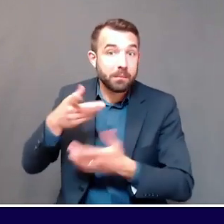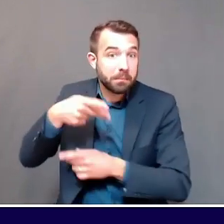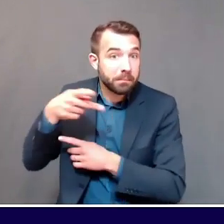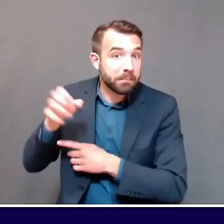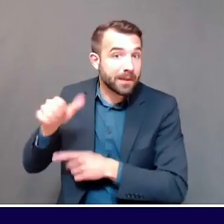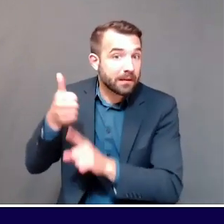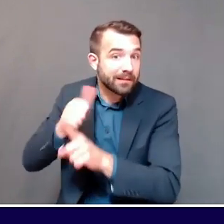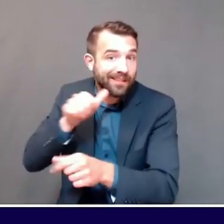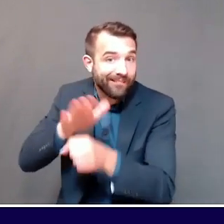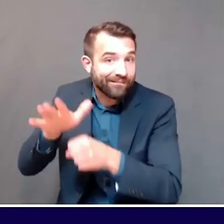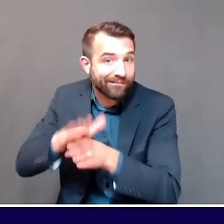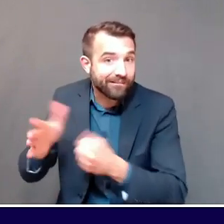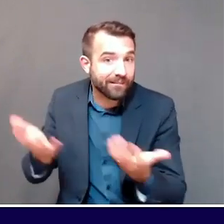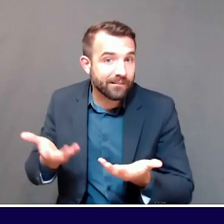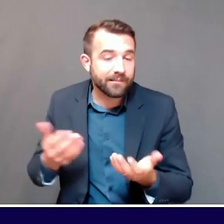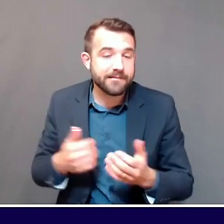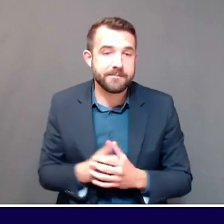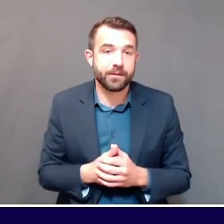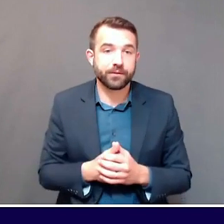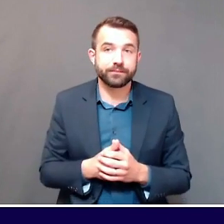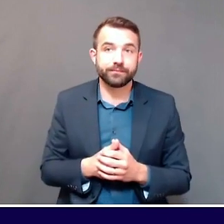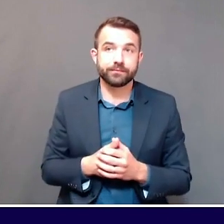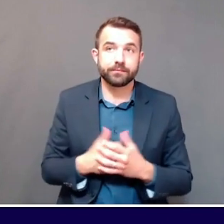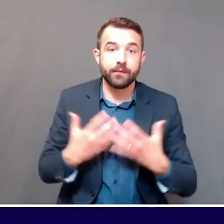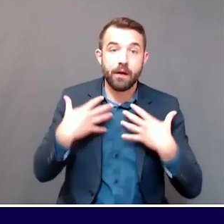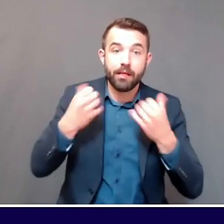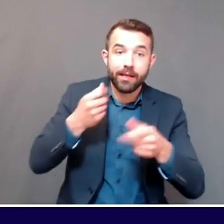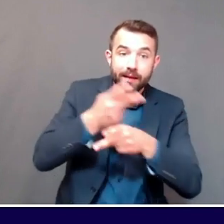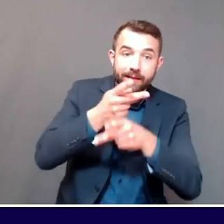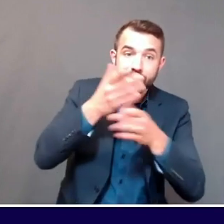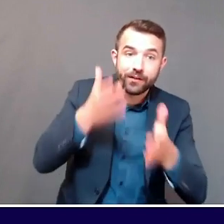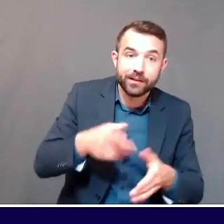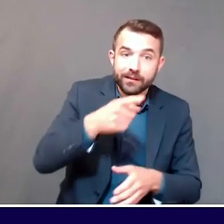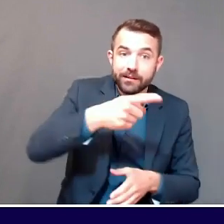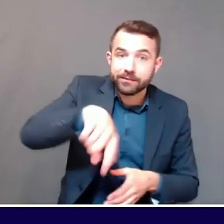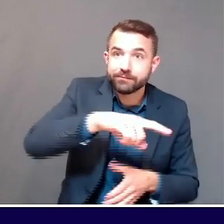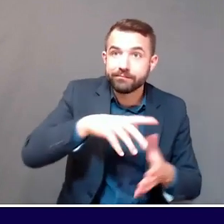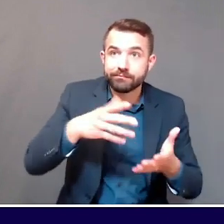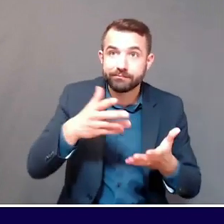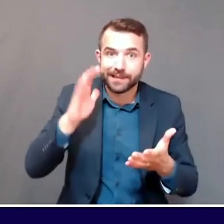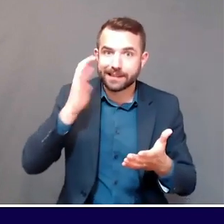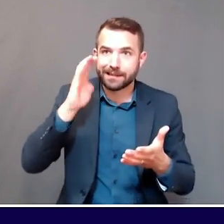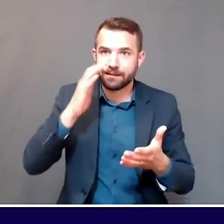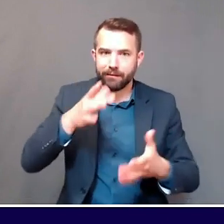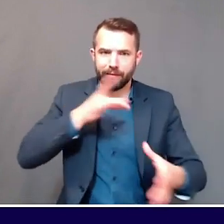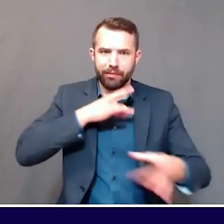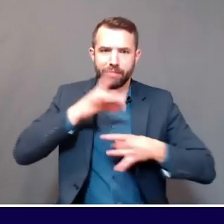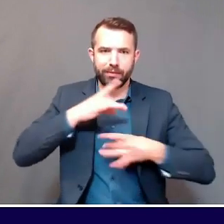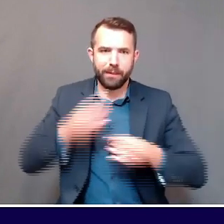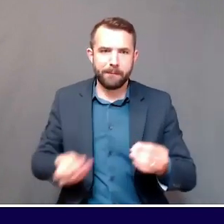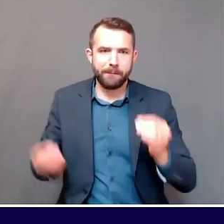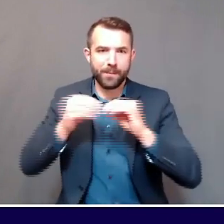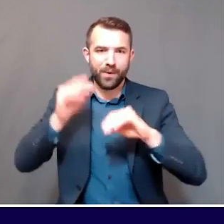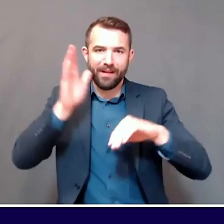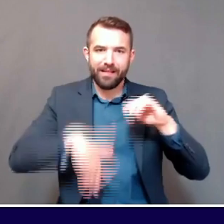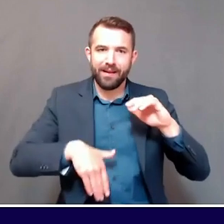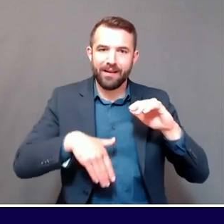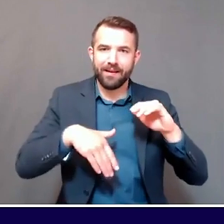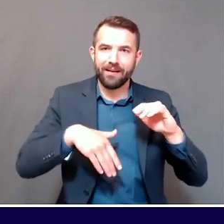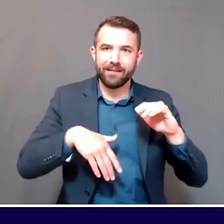workers seemingly contracting the virus at a higher rate than we see the positivity rate going down?